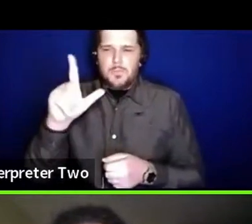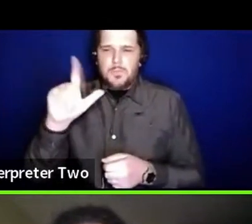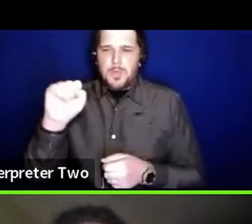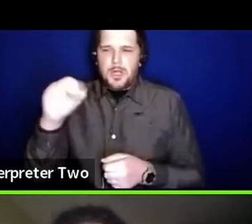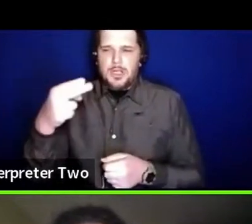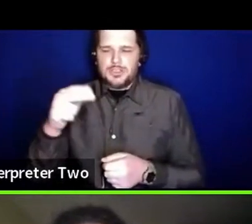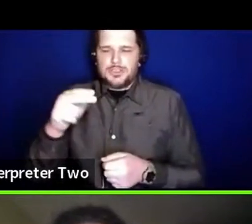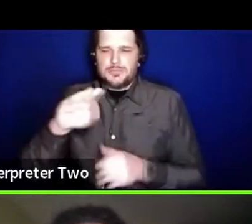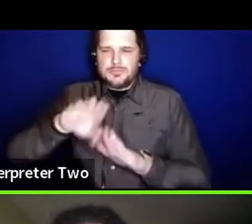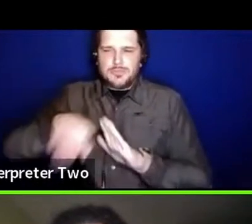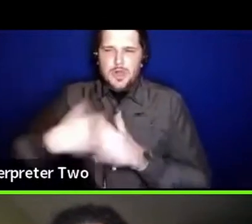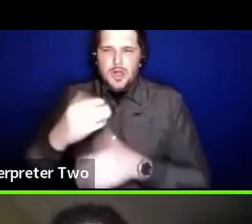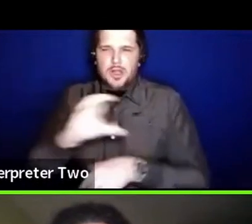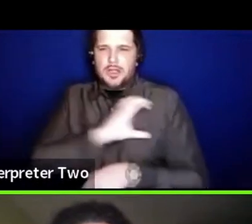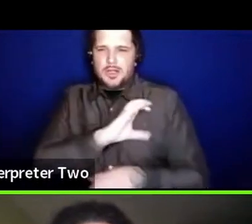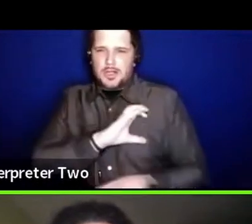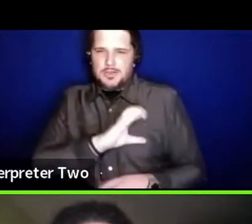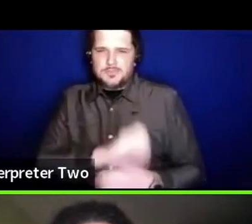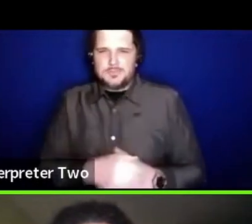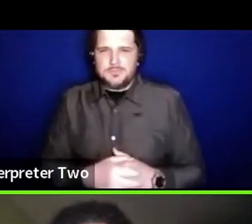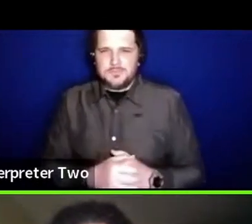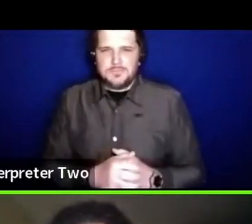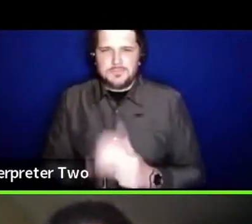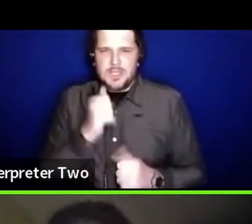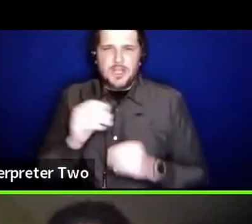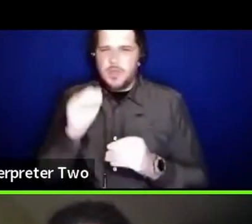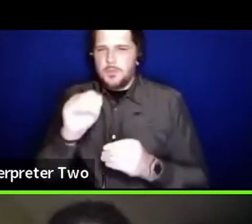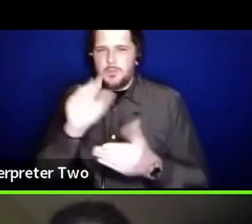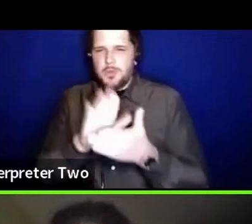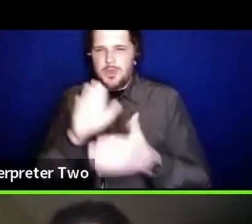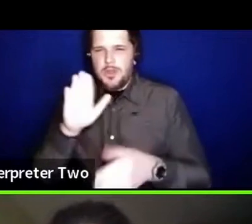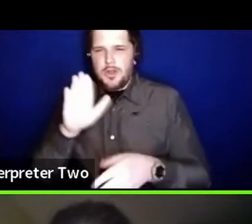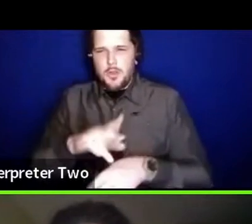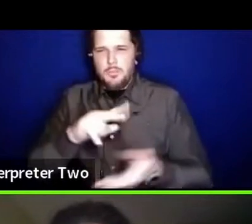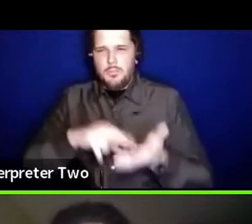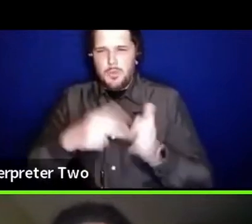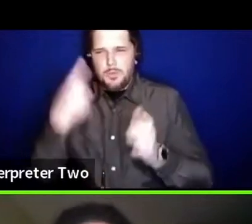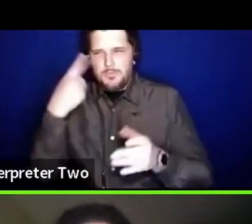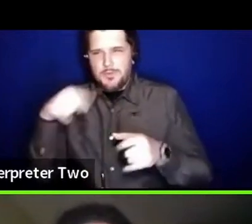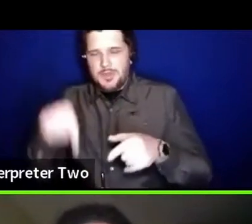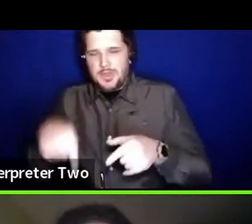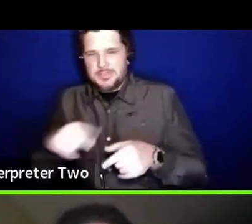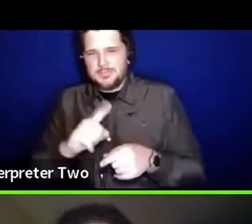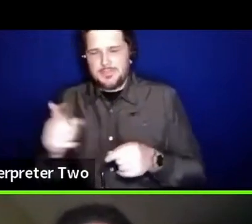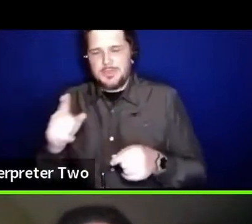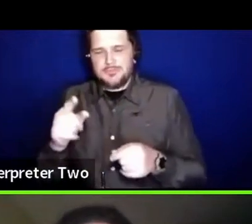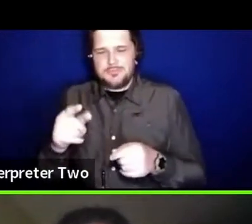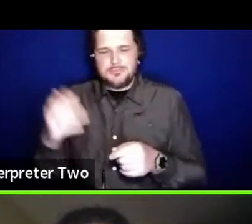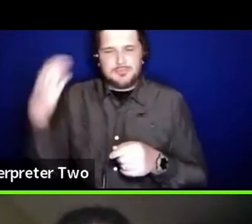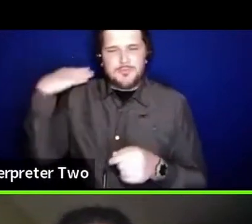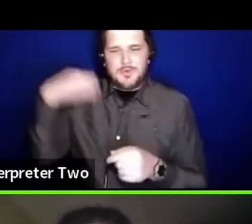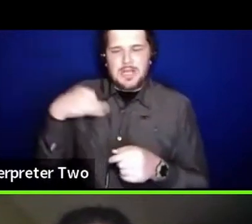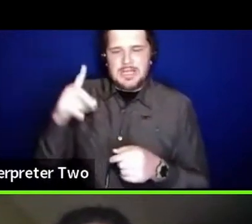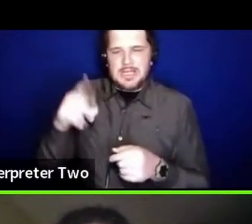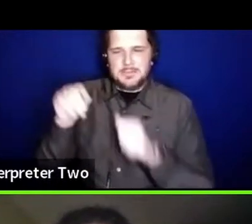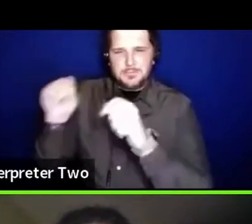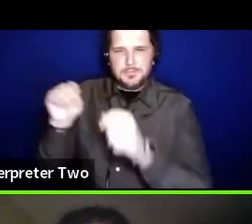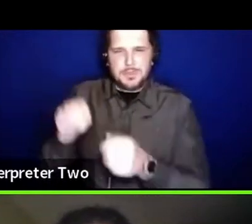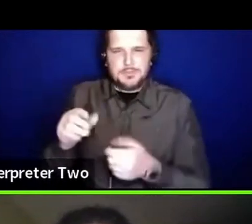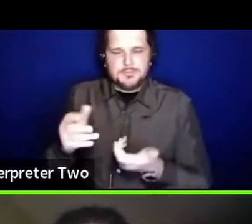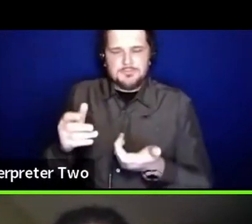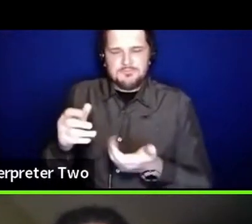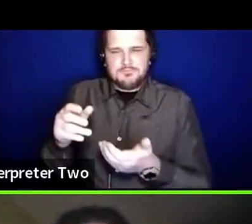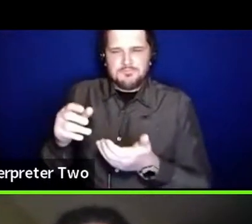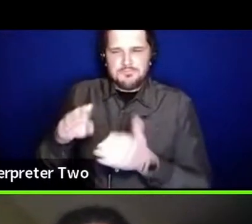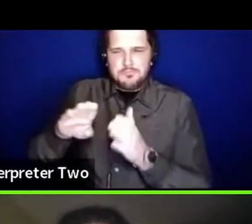And I didn't put it there on purpose for this thing, but I had a thing earlier and I put it there on purpose. So, but that's what it is. That's